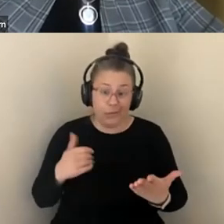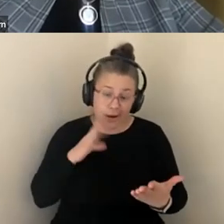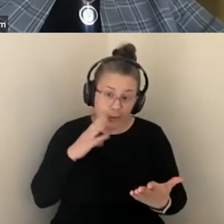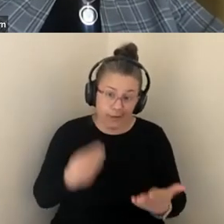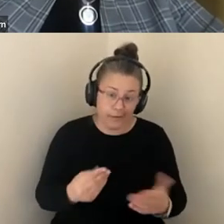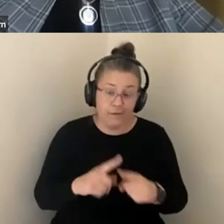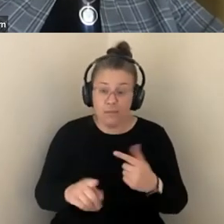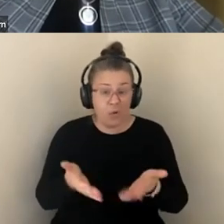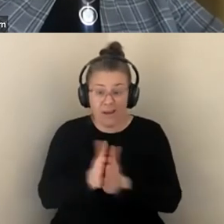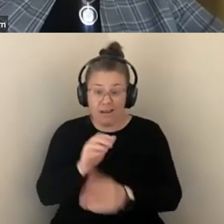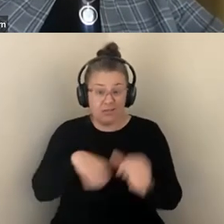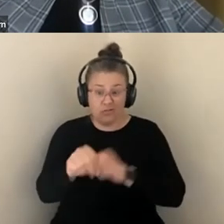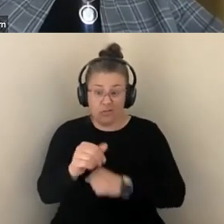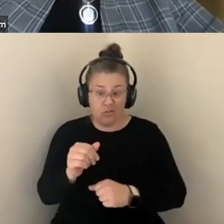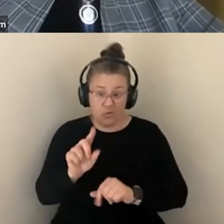also ask each other questions.